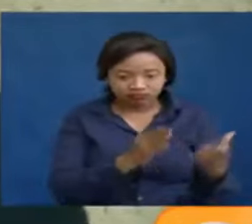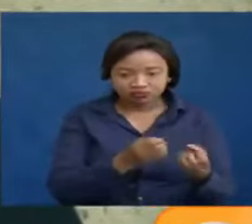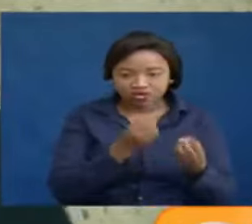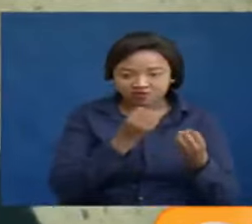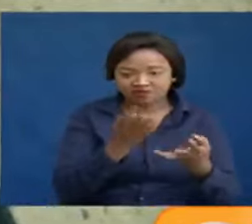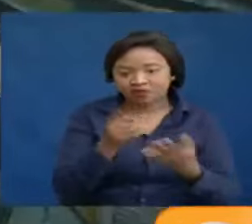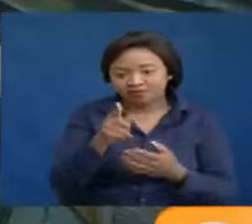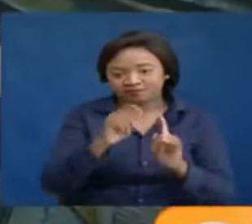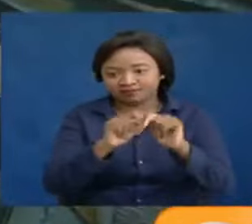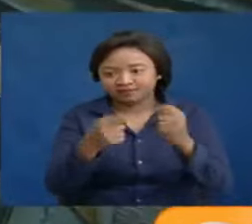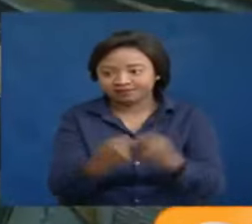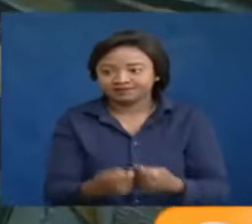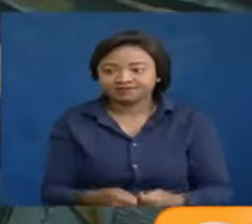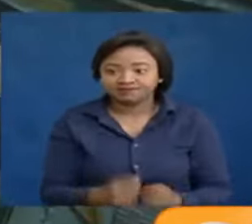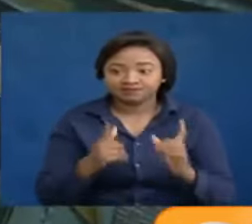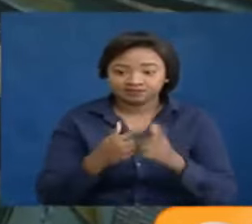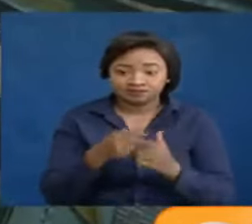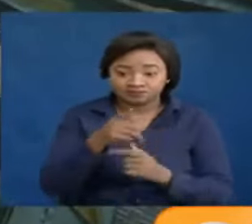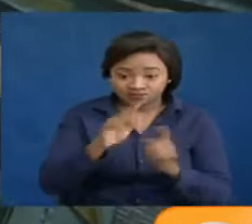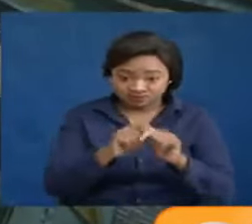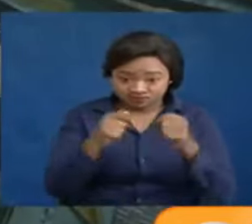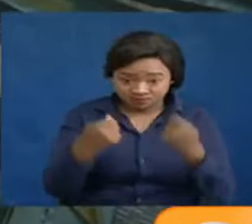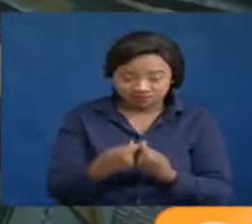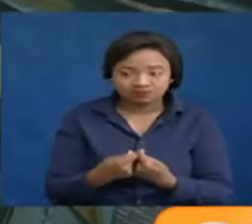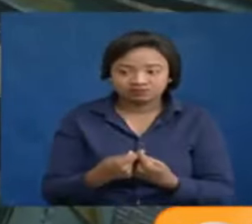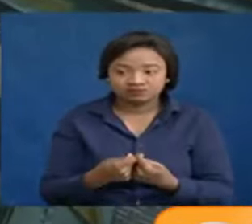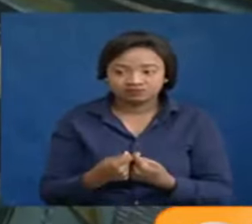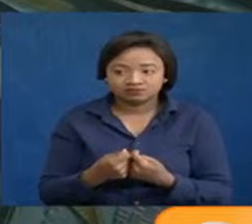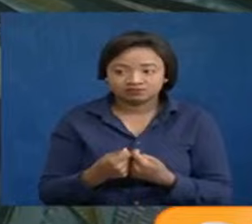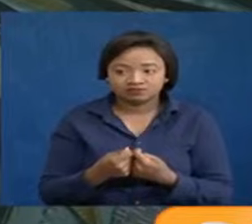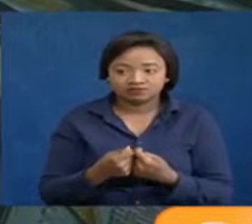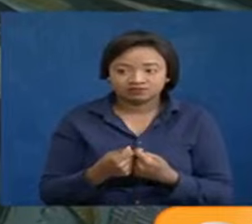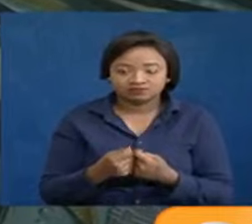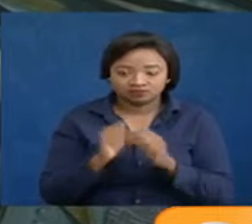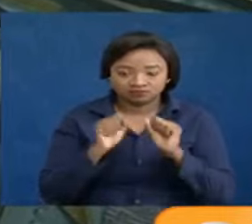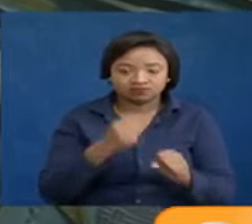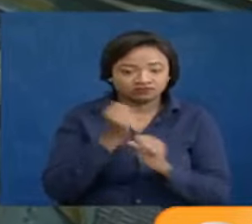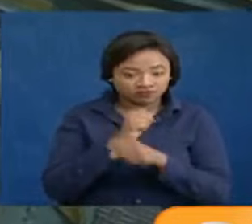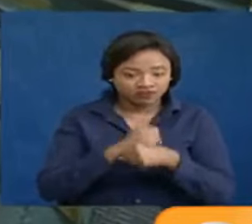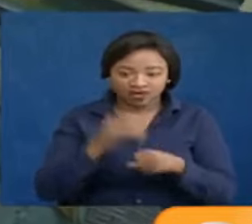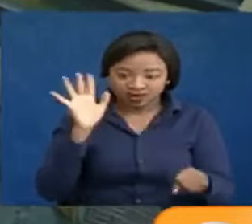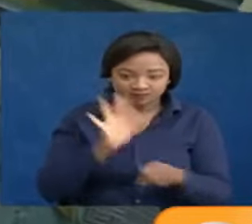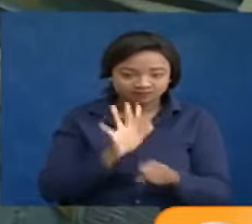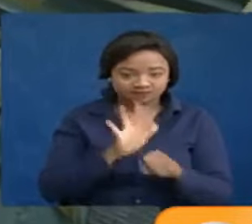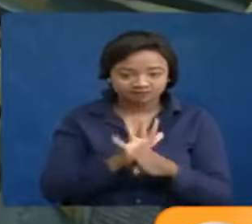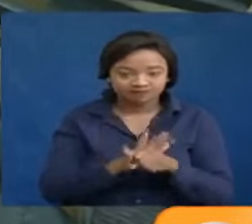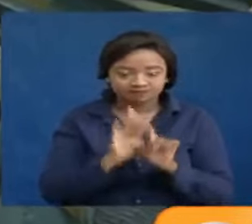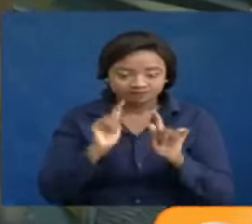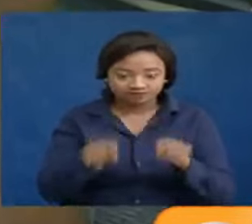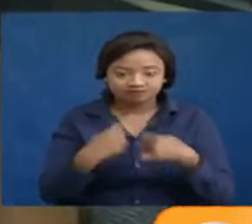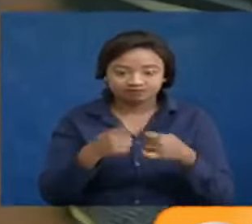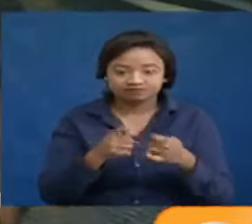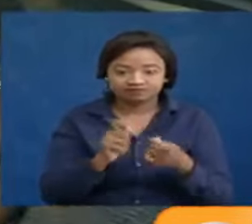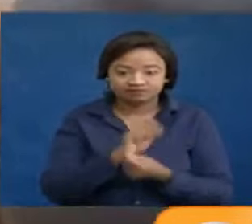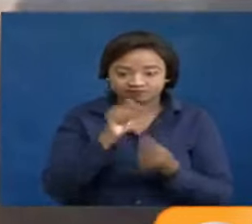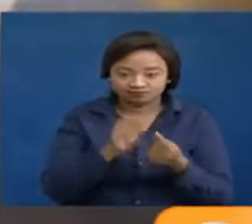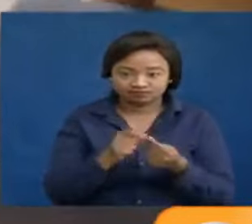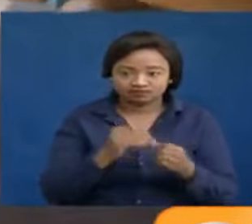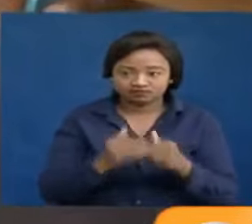production team. So the production team is will now do the mass production for our specific production